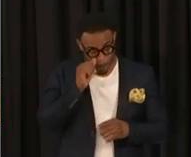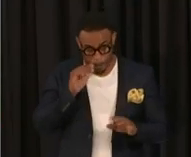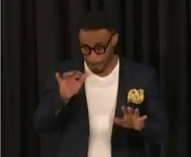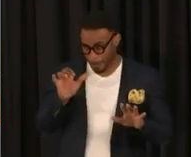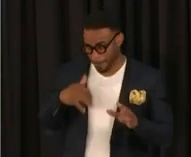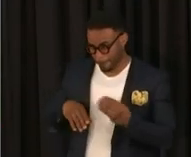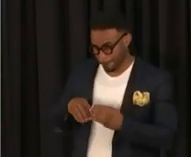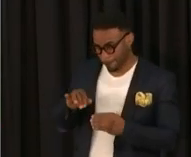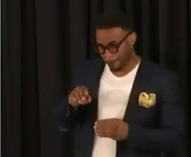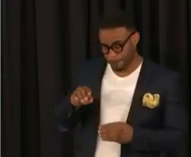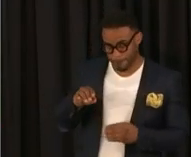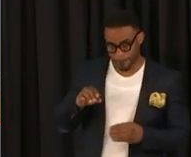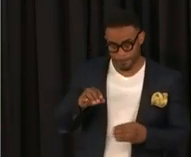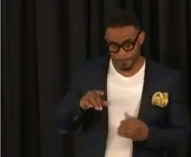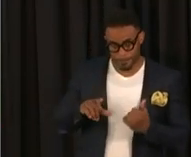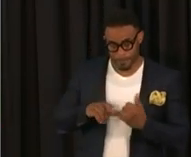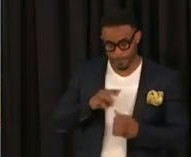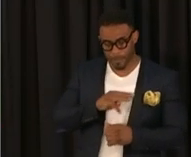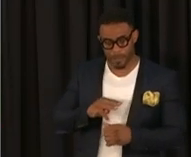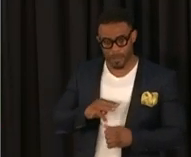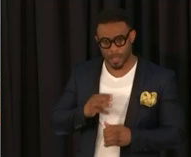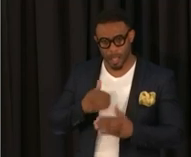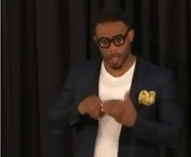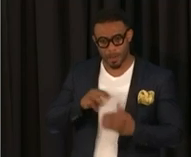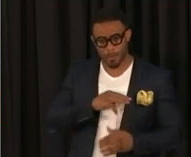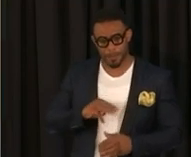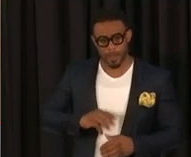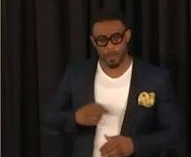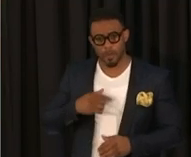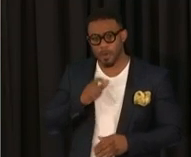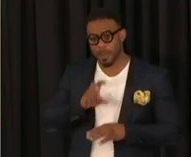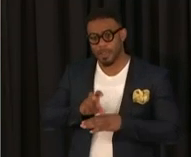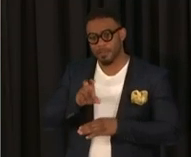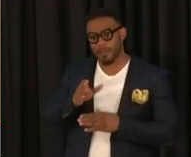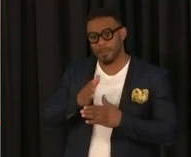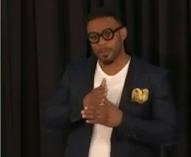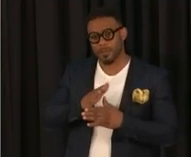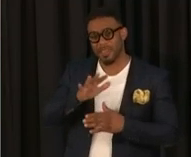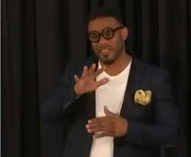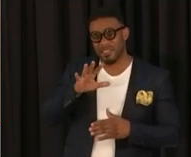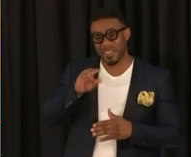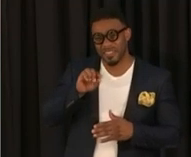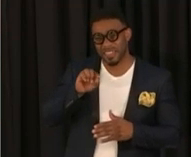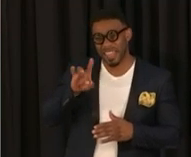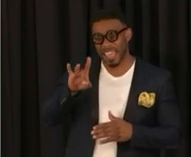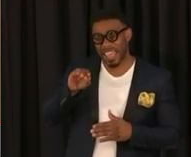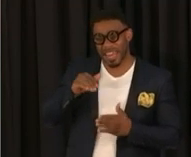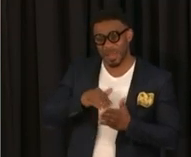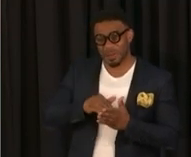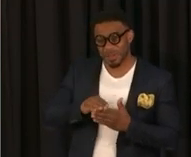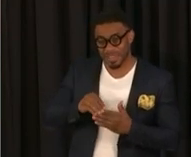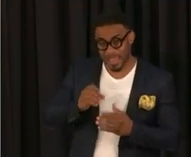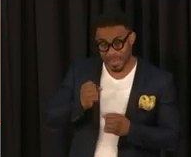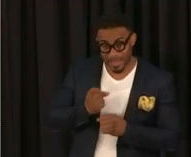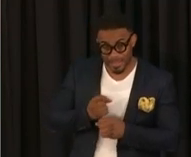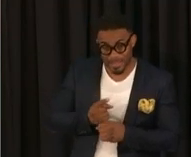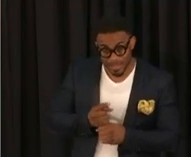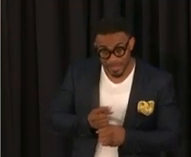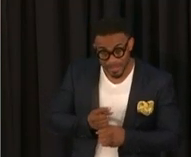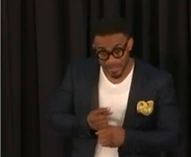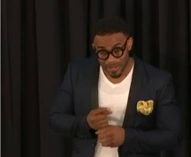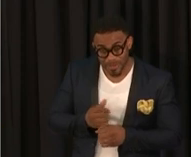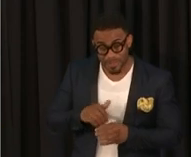sustained. Let me add to that, Deputy Mayor, that under Mayor Bowser, we're investing between $50 and $80 million a